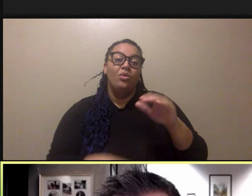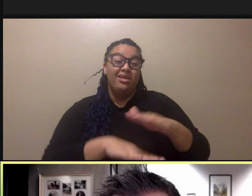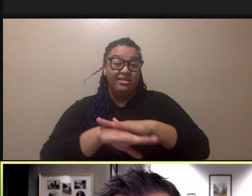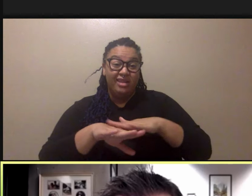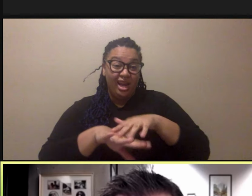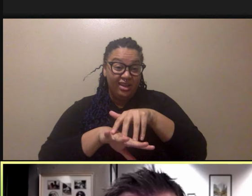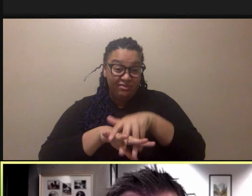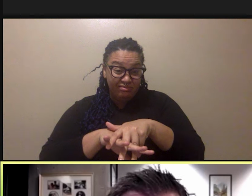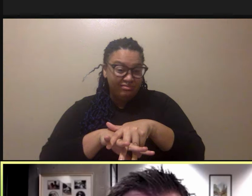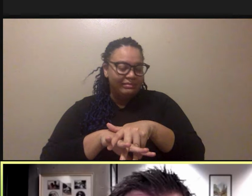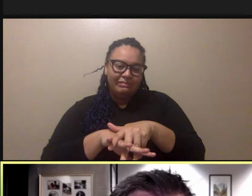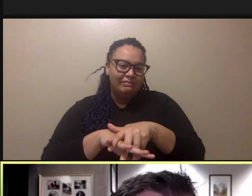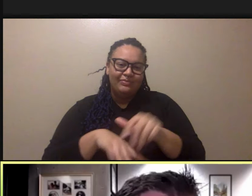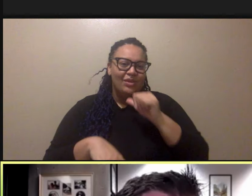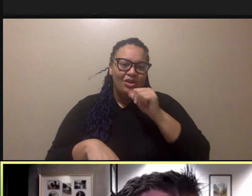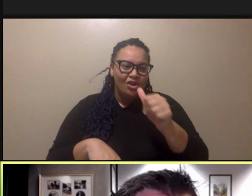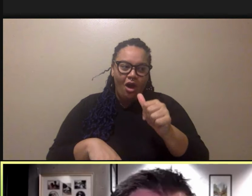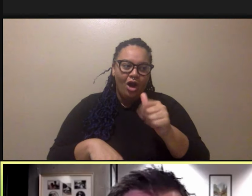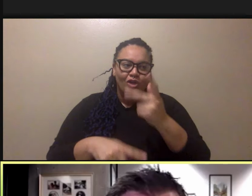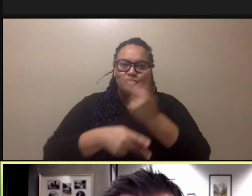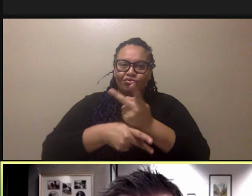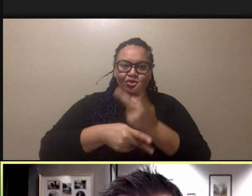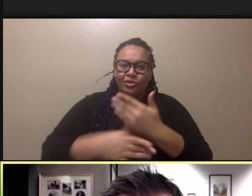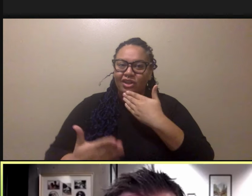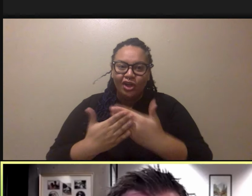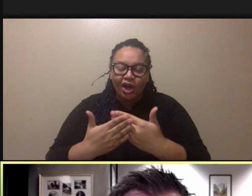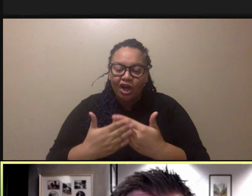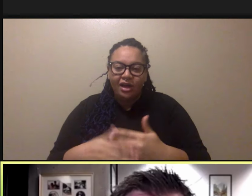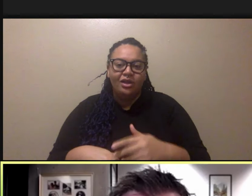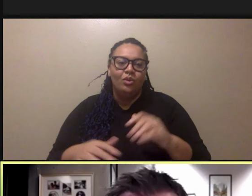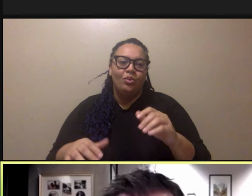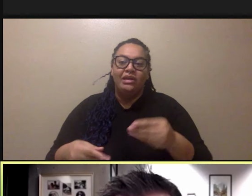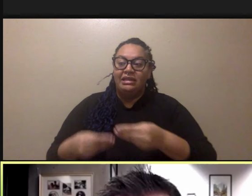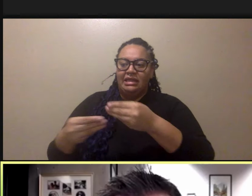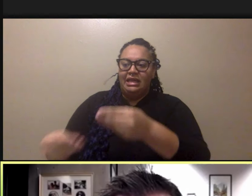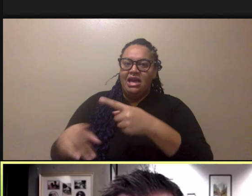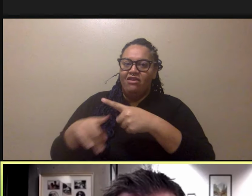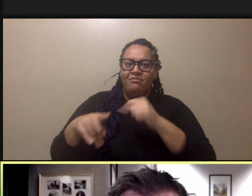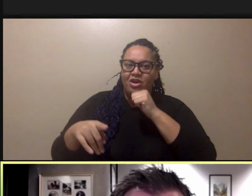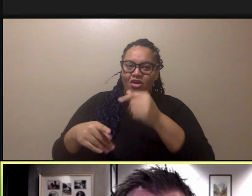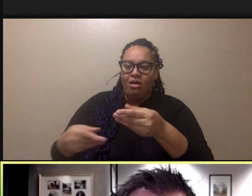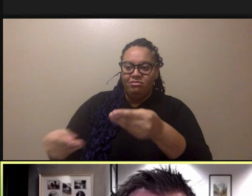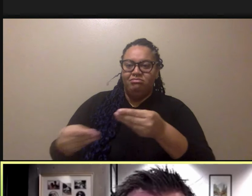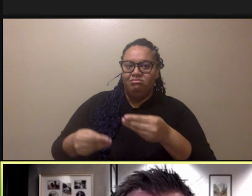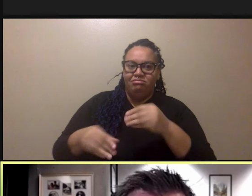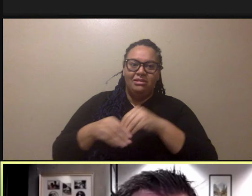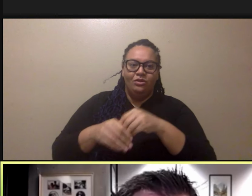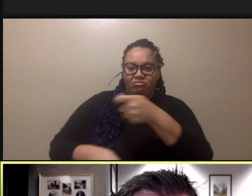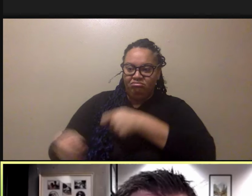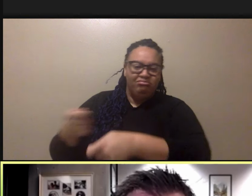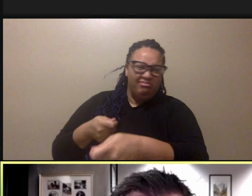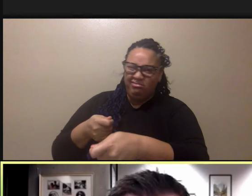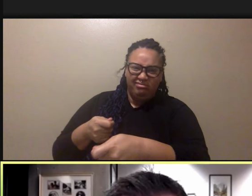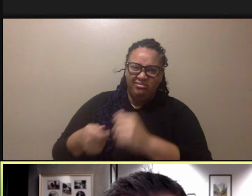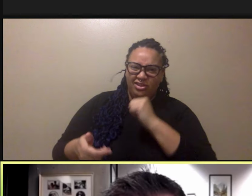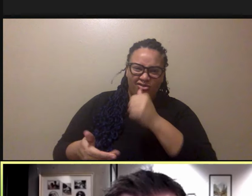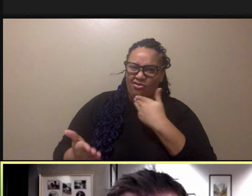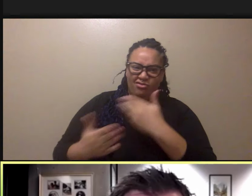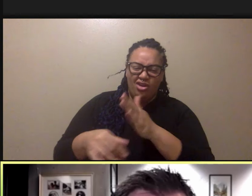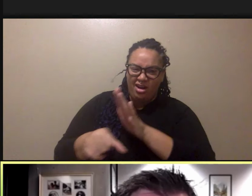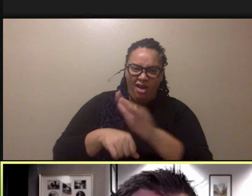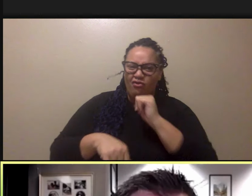and demand a lot from them without giving them much in return. That would create tension with the natives, and eventually wars would break out